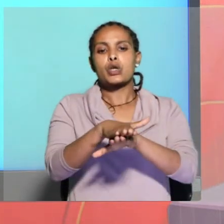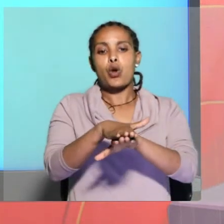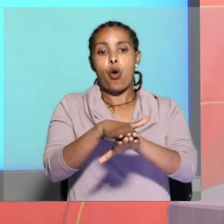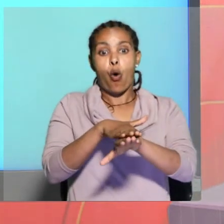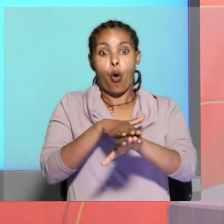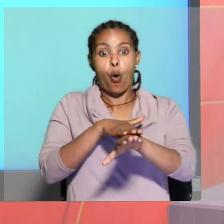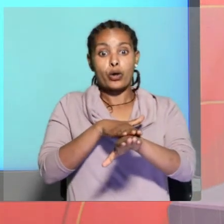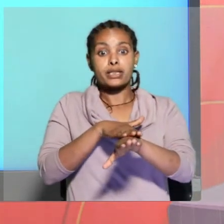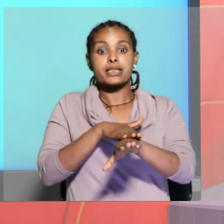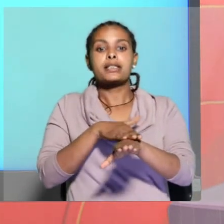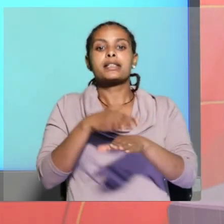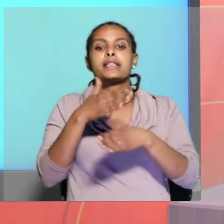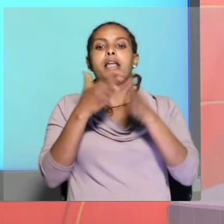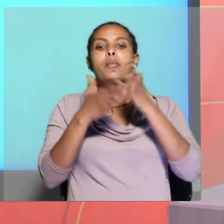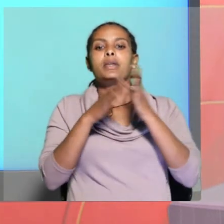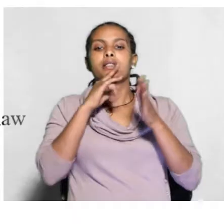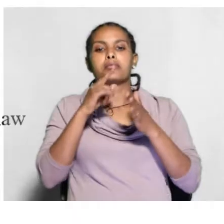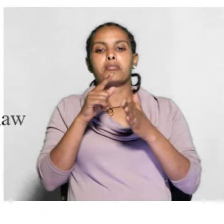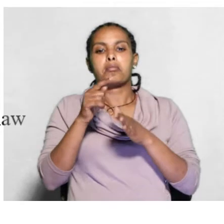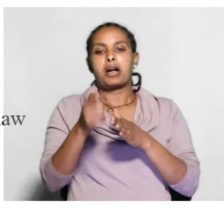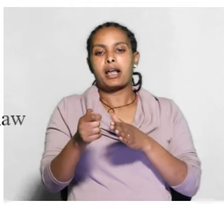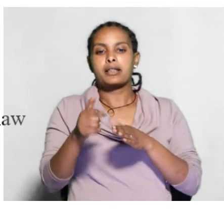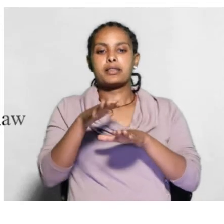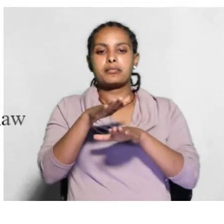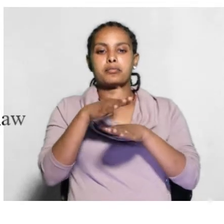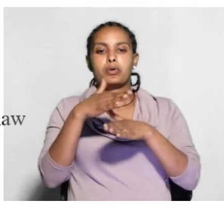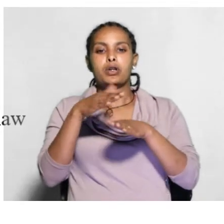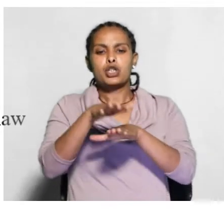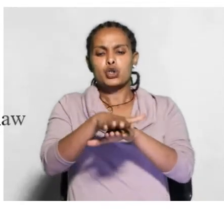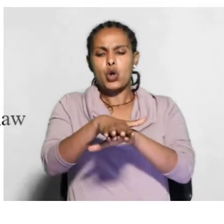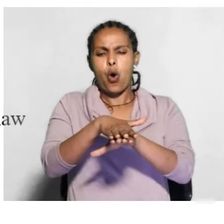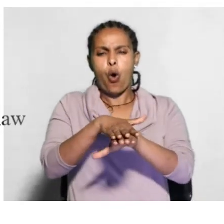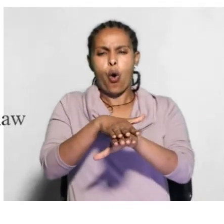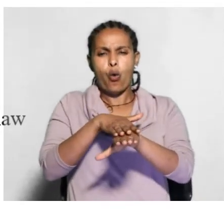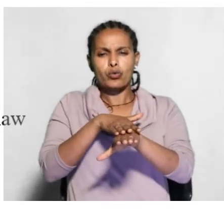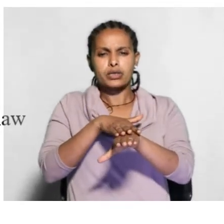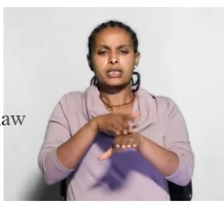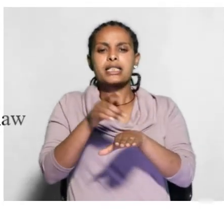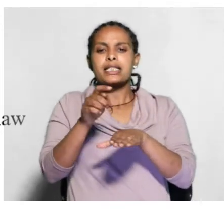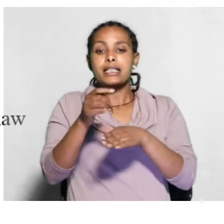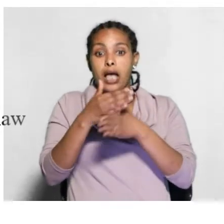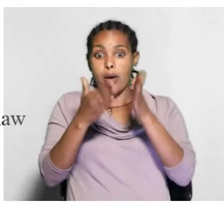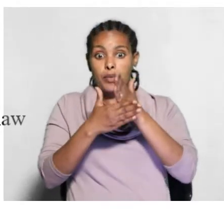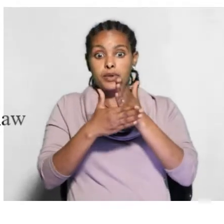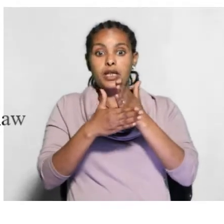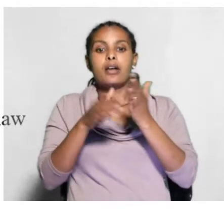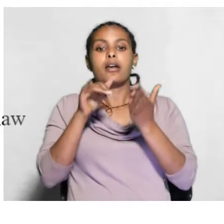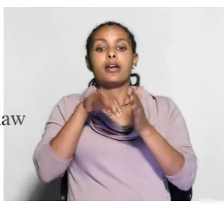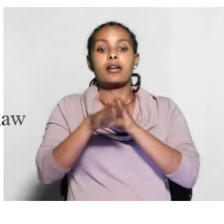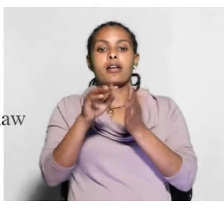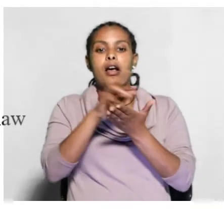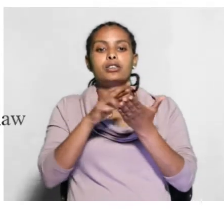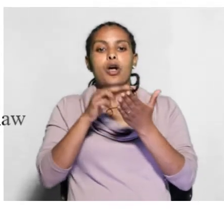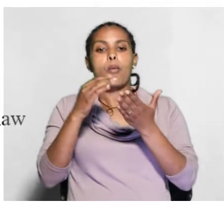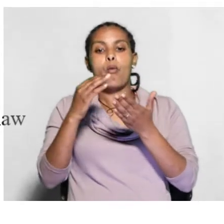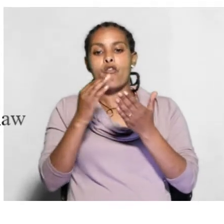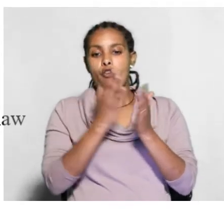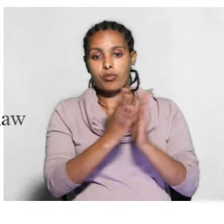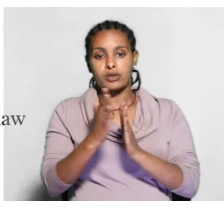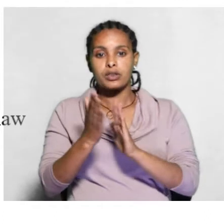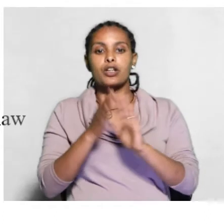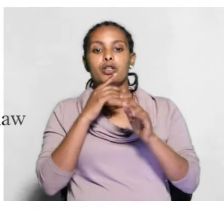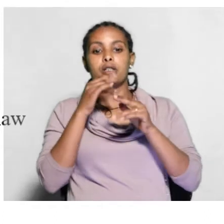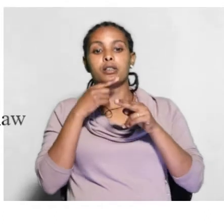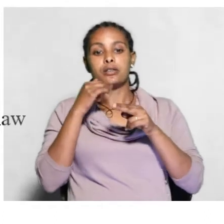is rate determining step. The slowest step in a reaction mechanism leading the formation of a product is